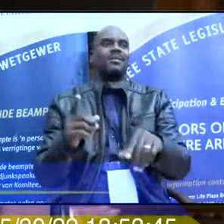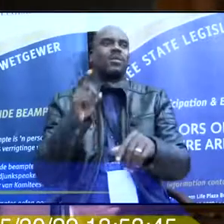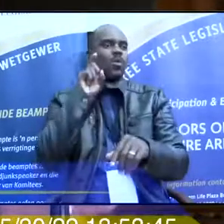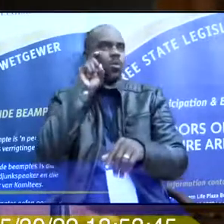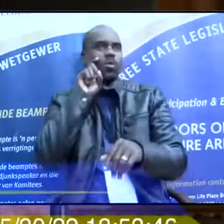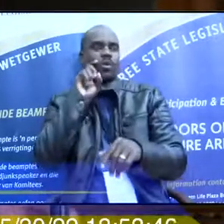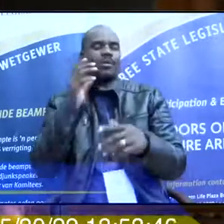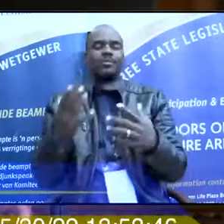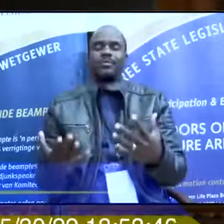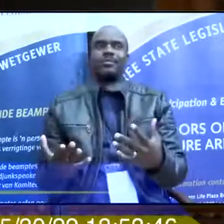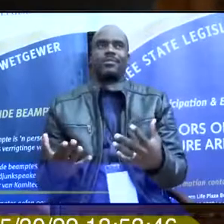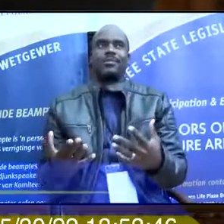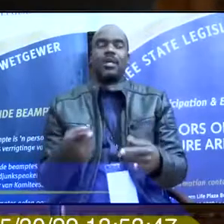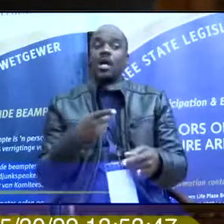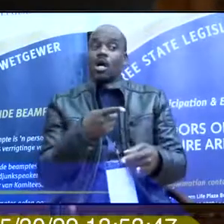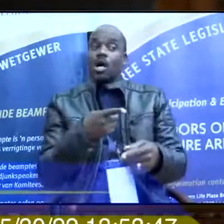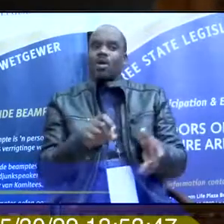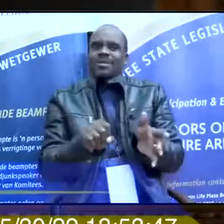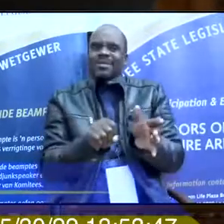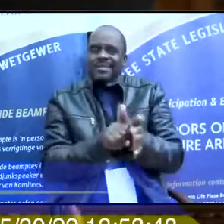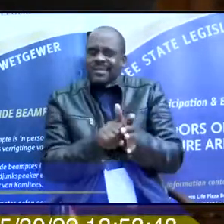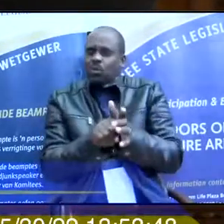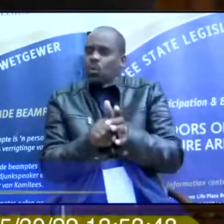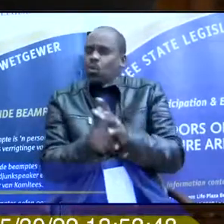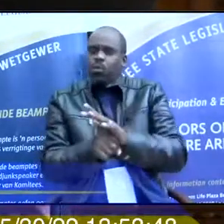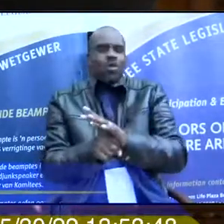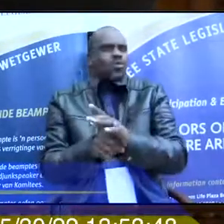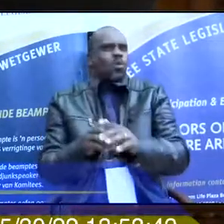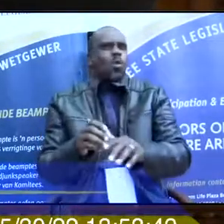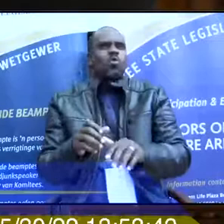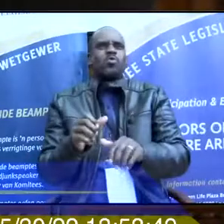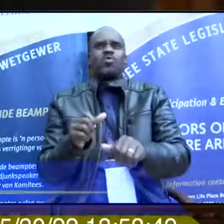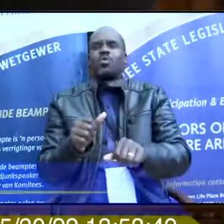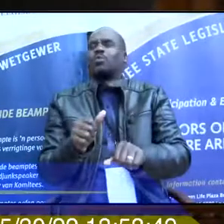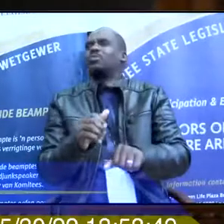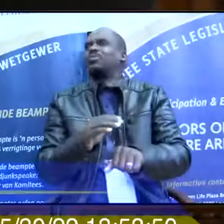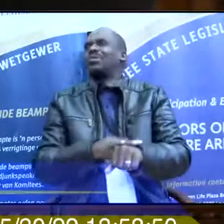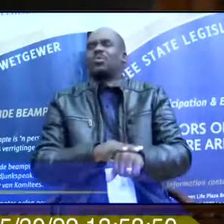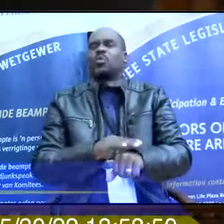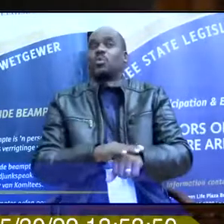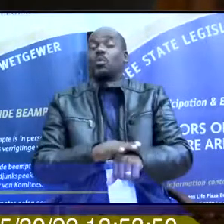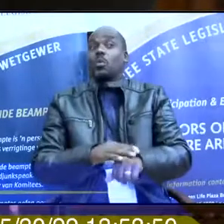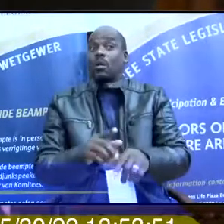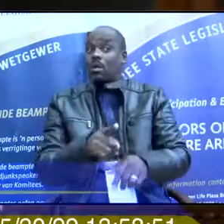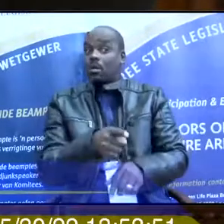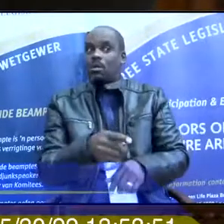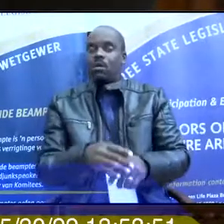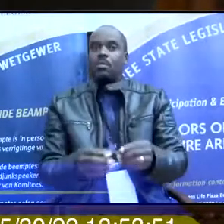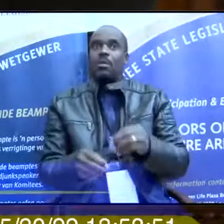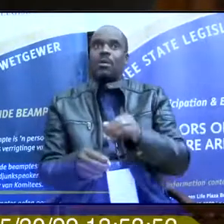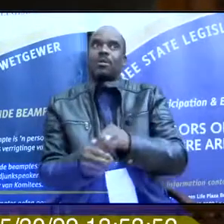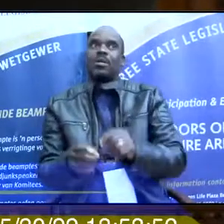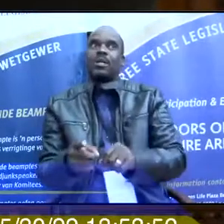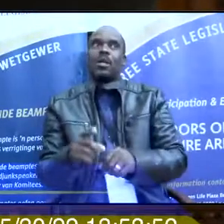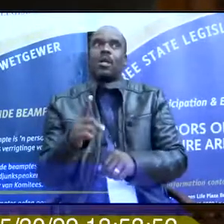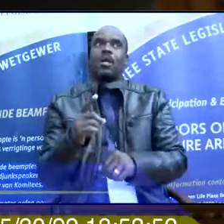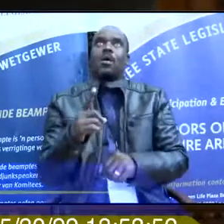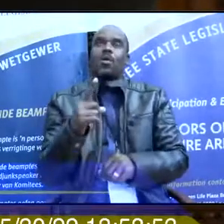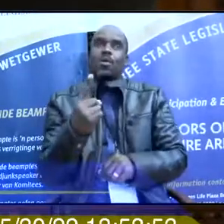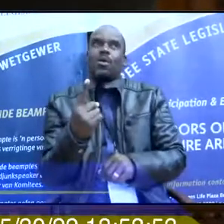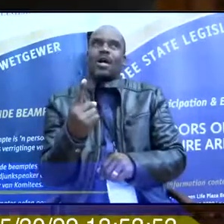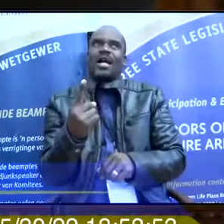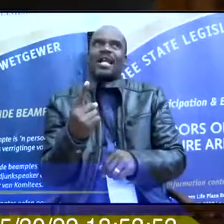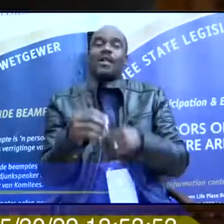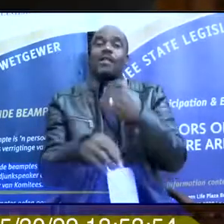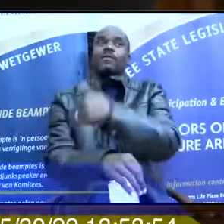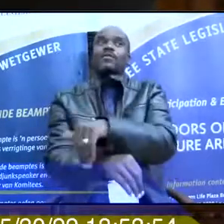the population of that particular area including the one of foreign that we can't be able